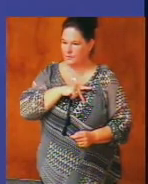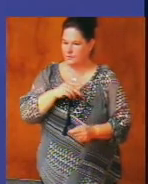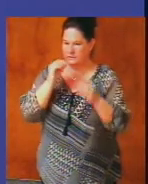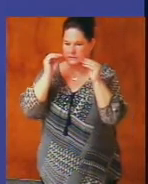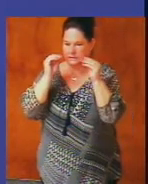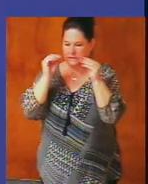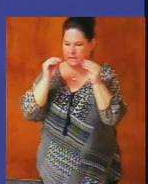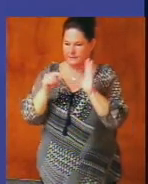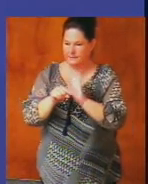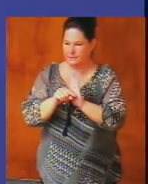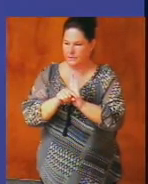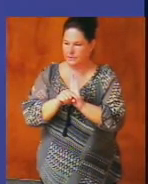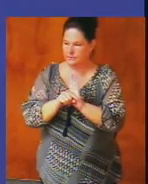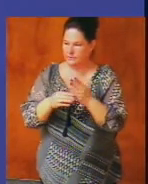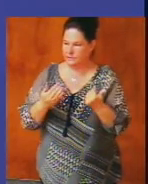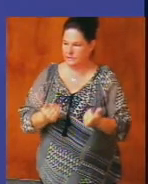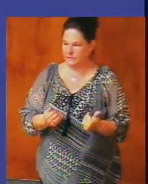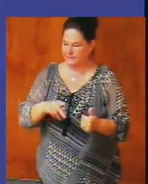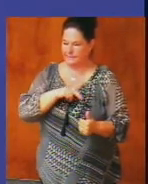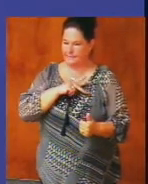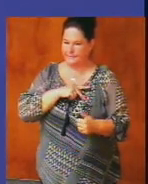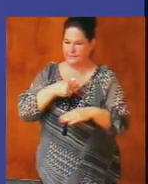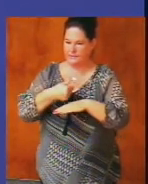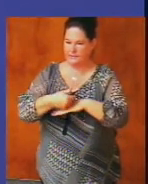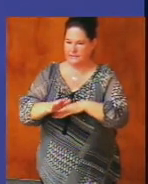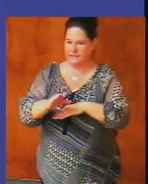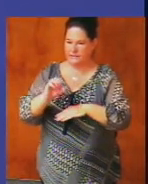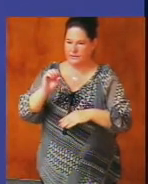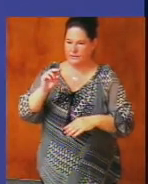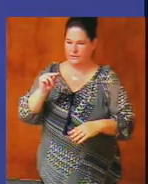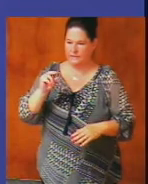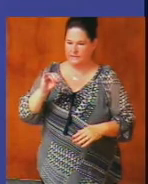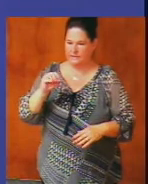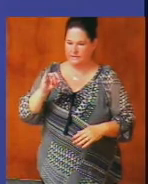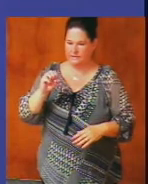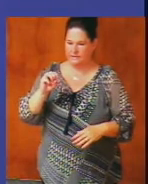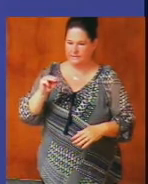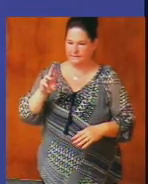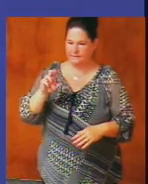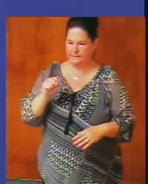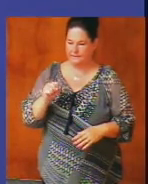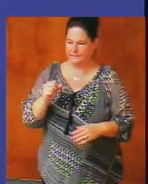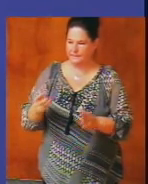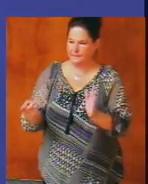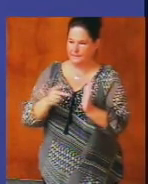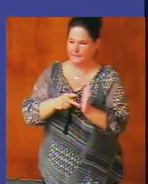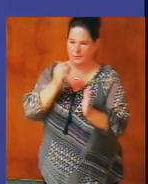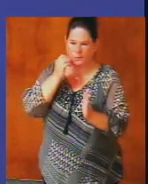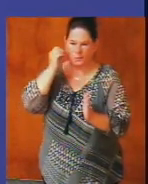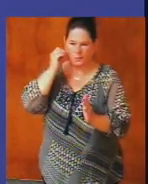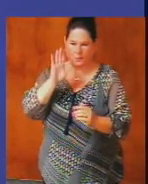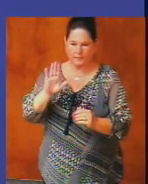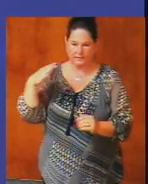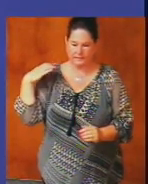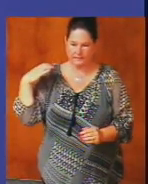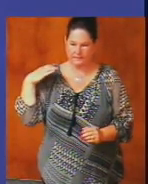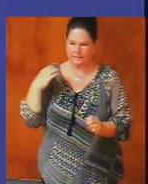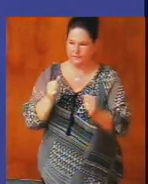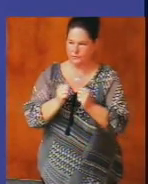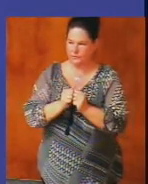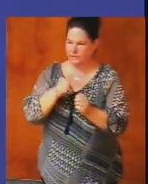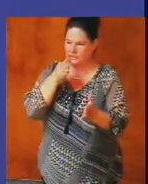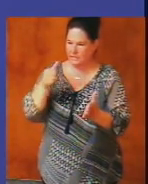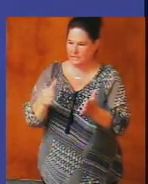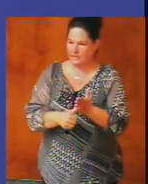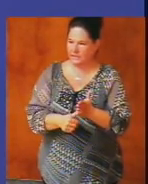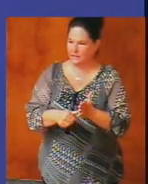gospel. And now Paul is sending Onesimus back home to his master with the letter